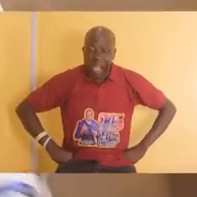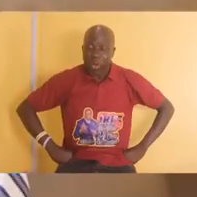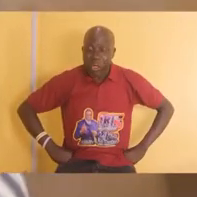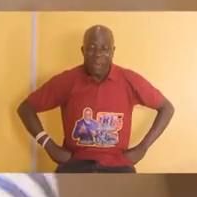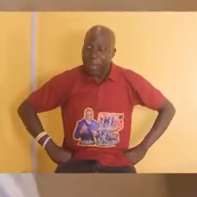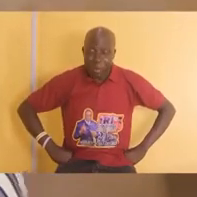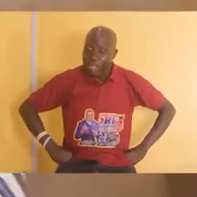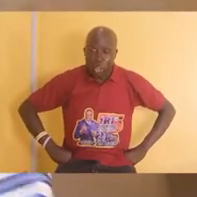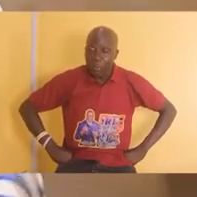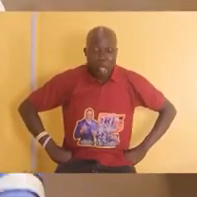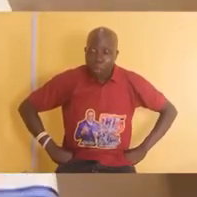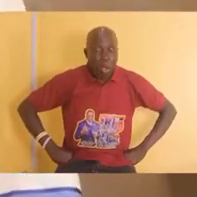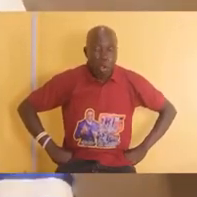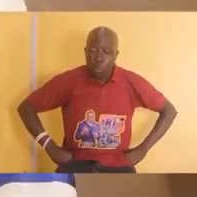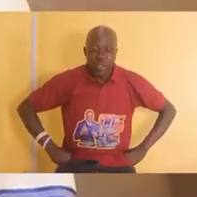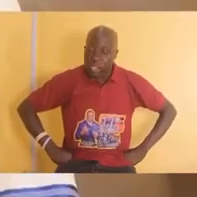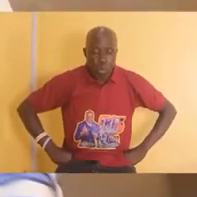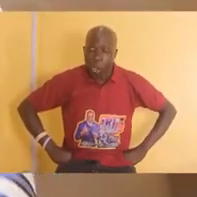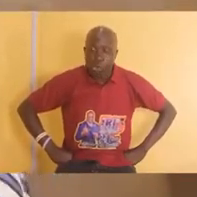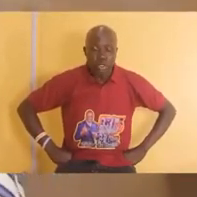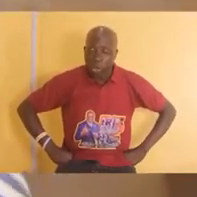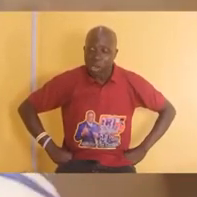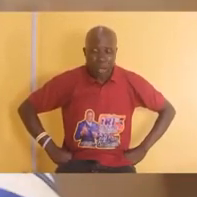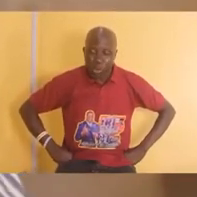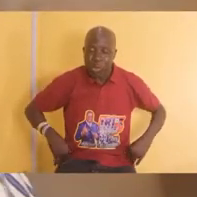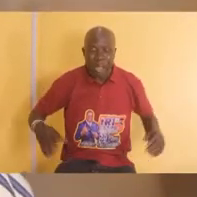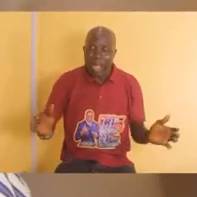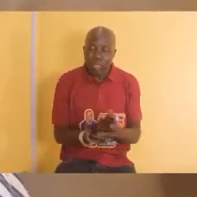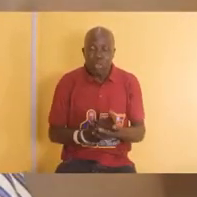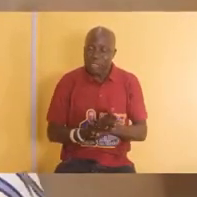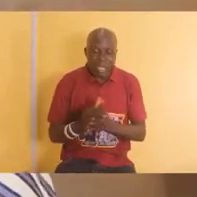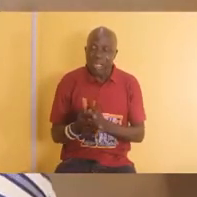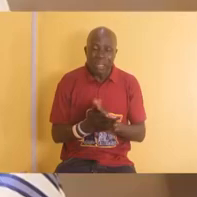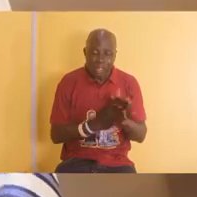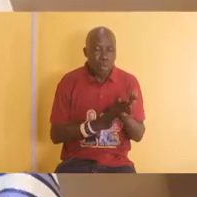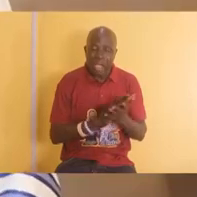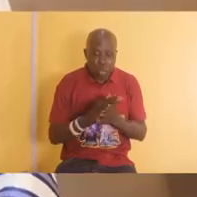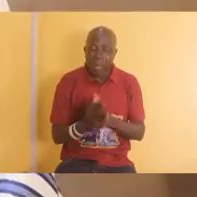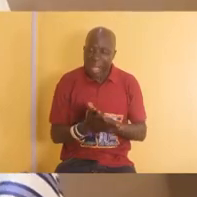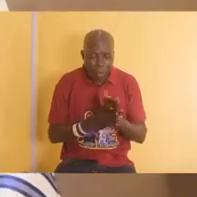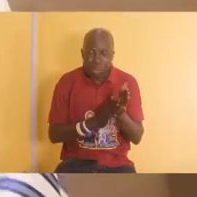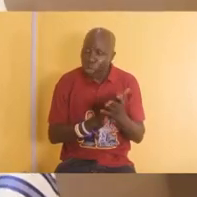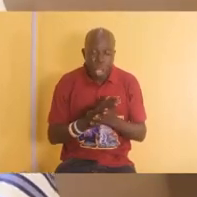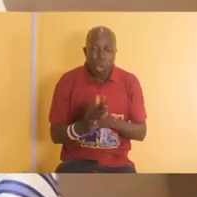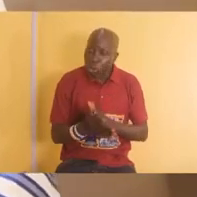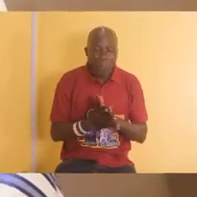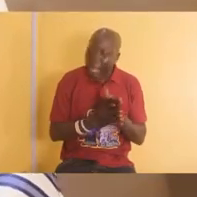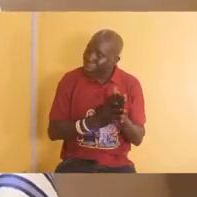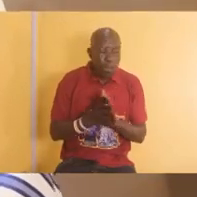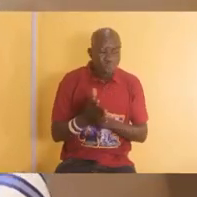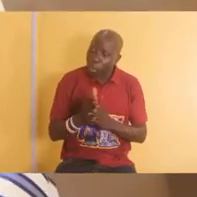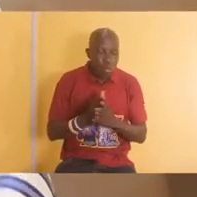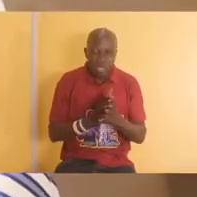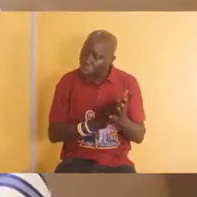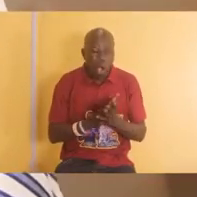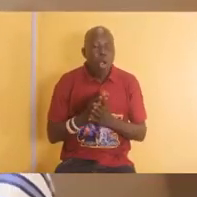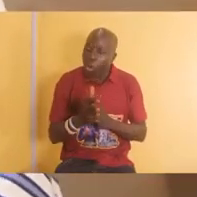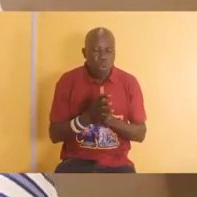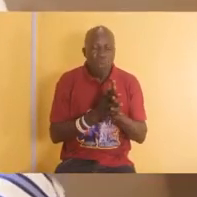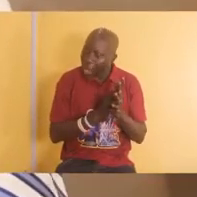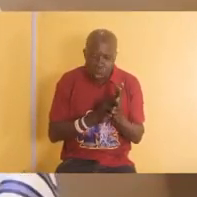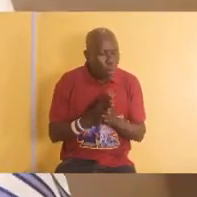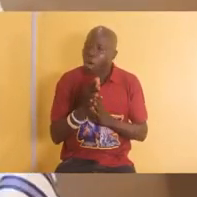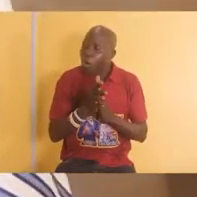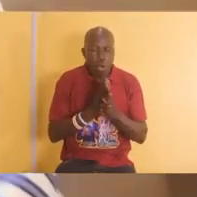bravo ka e dia fa o de na e me ma e bi o do e ja ja bi la ba ina